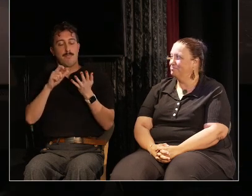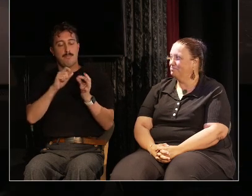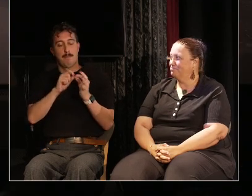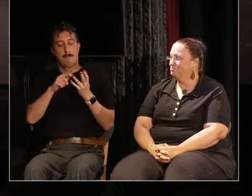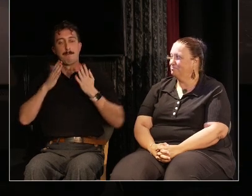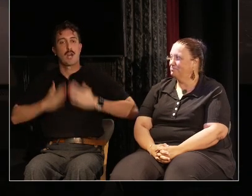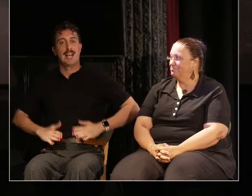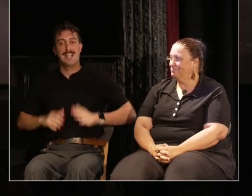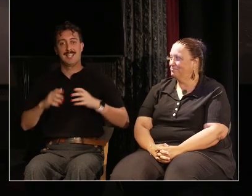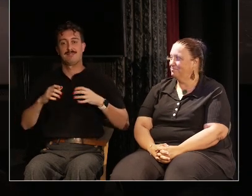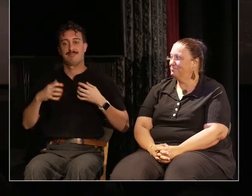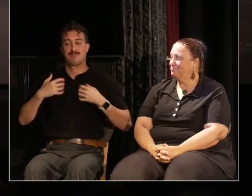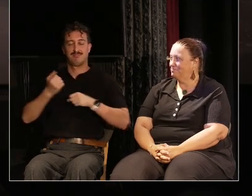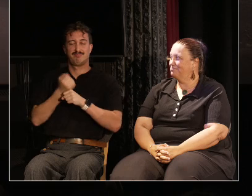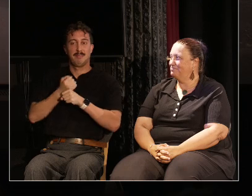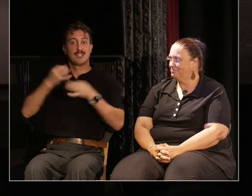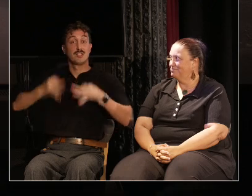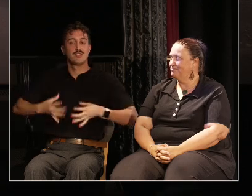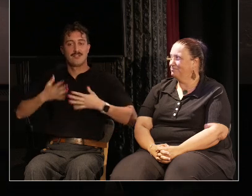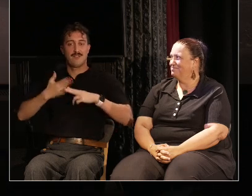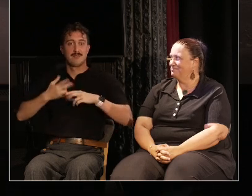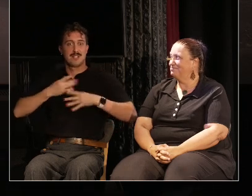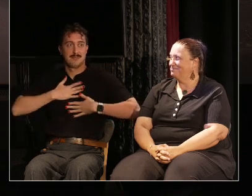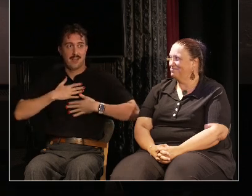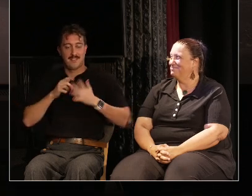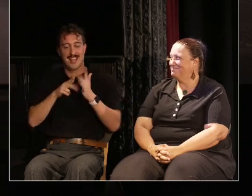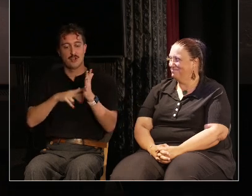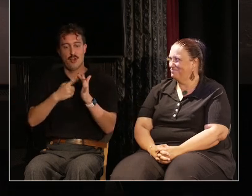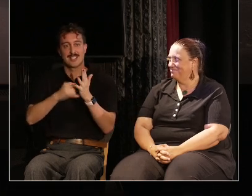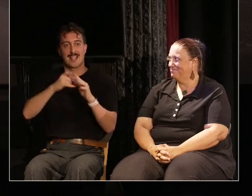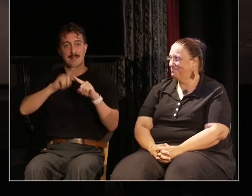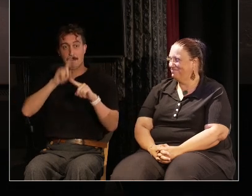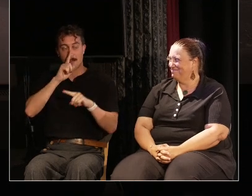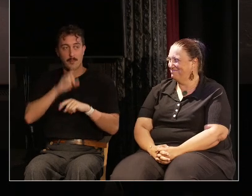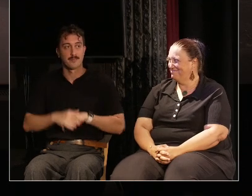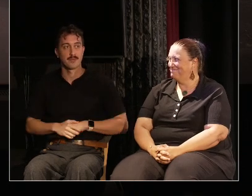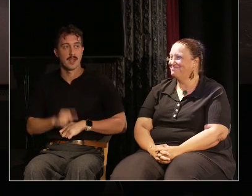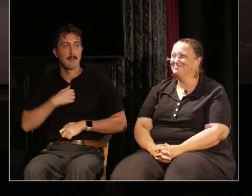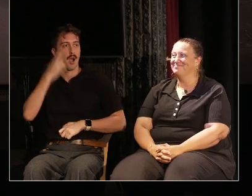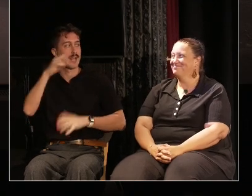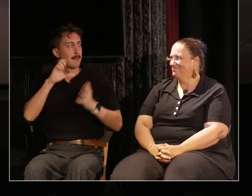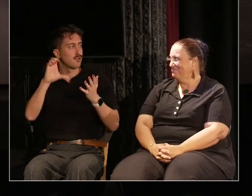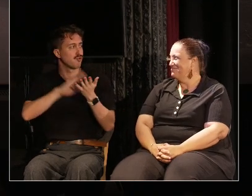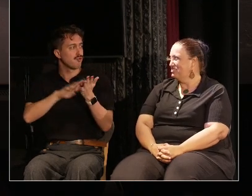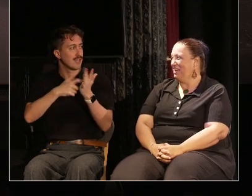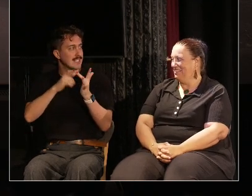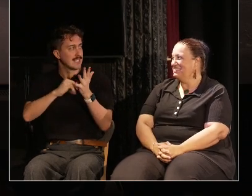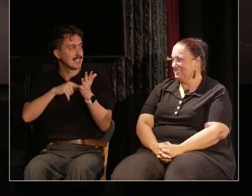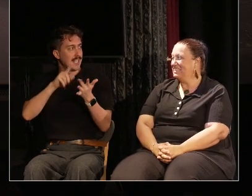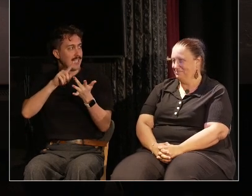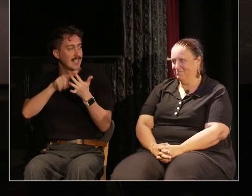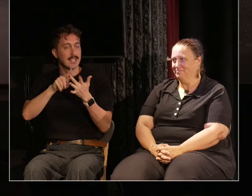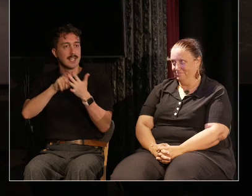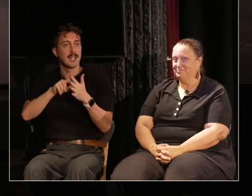people. Good evening. My name's Margie McCumsty, and I was born with a variation of sex characteristics, also known as being